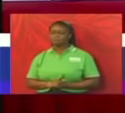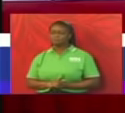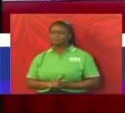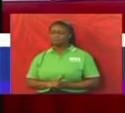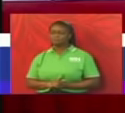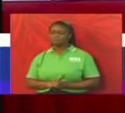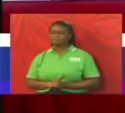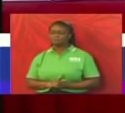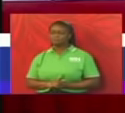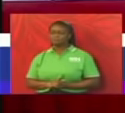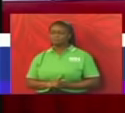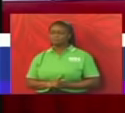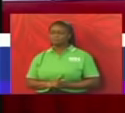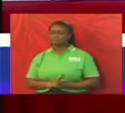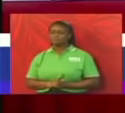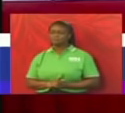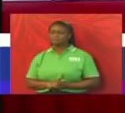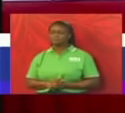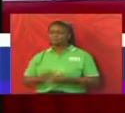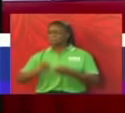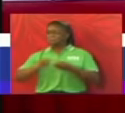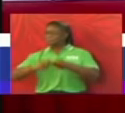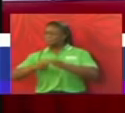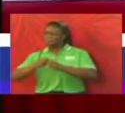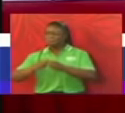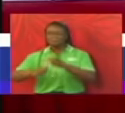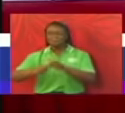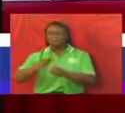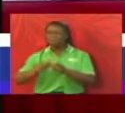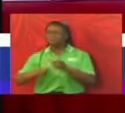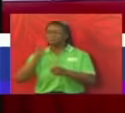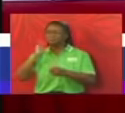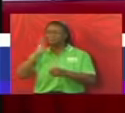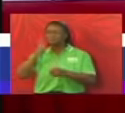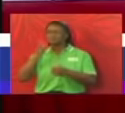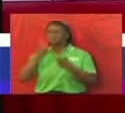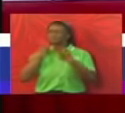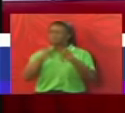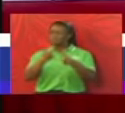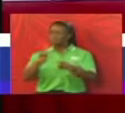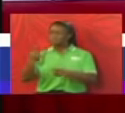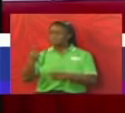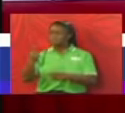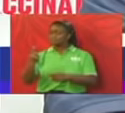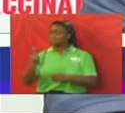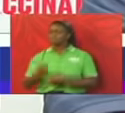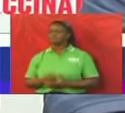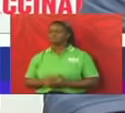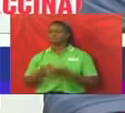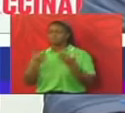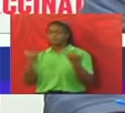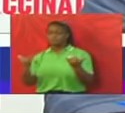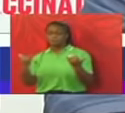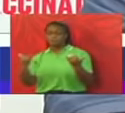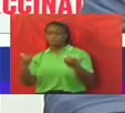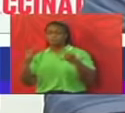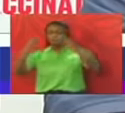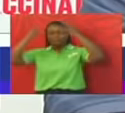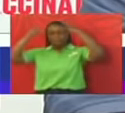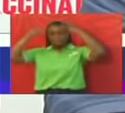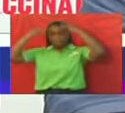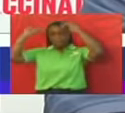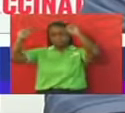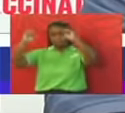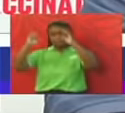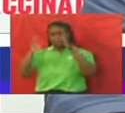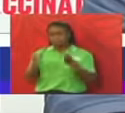Okay, so all right, we're having some trouble with the audio there. I'll just take the first question. Yes. So as the minister had indicated, the Johnson &